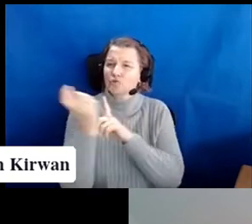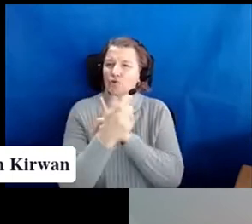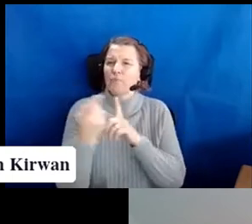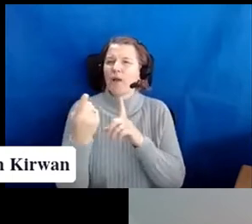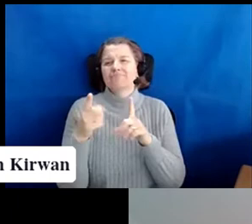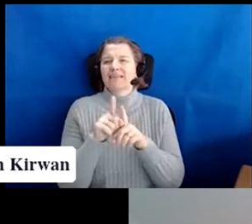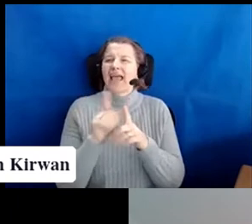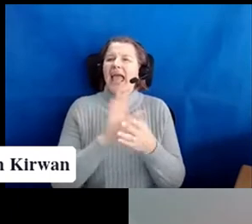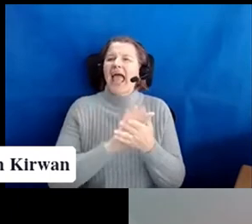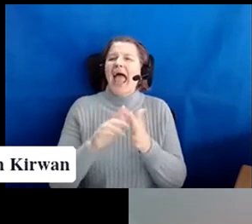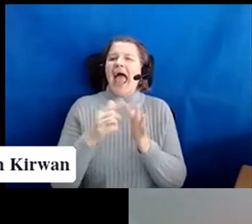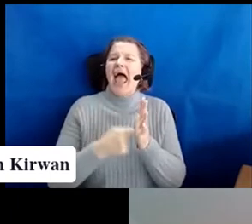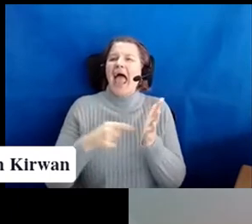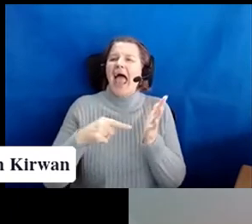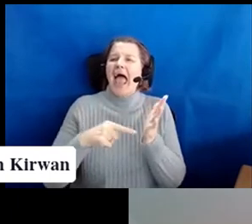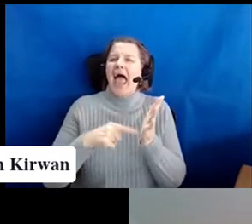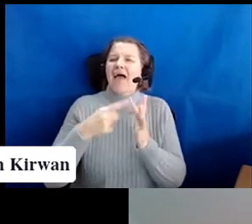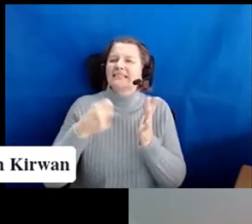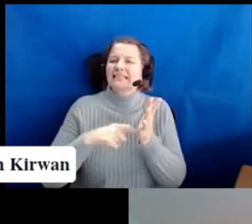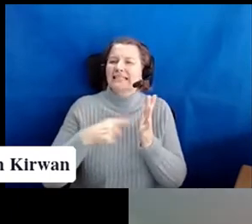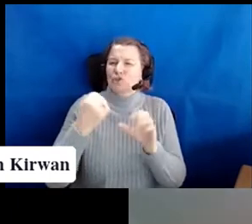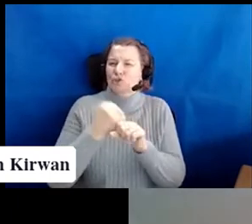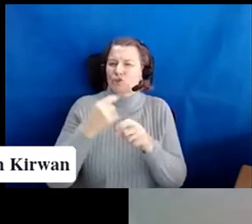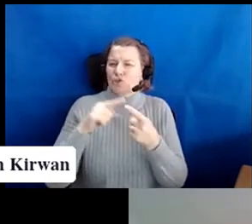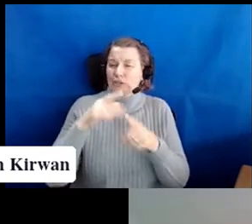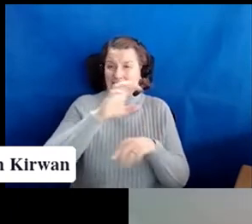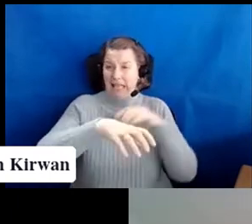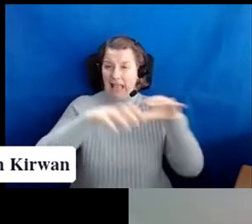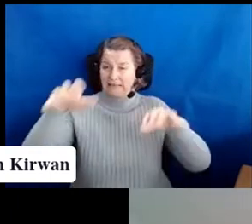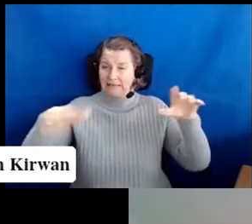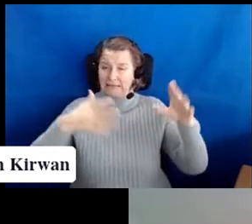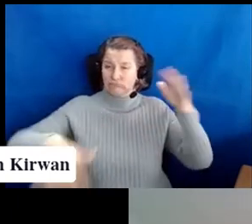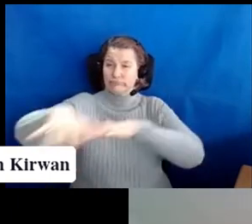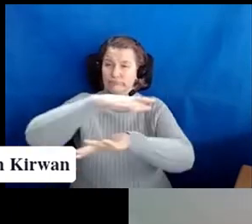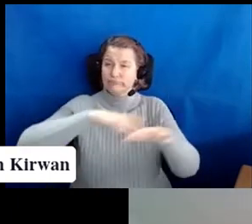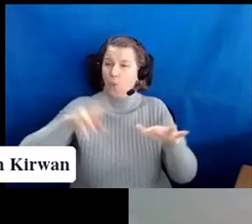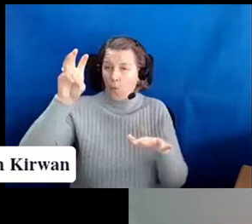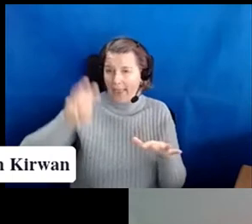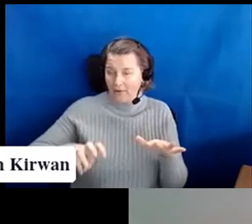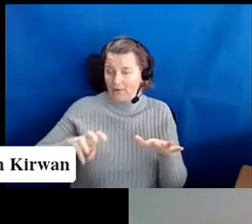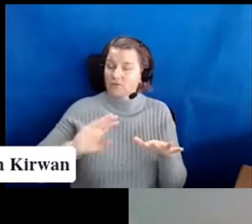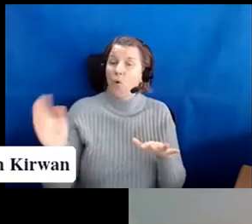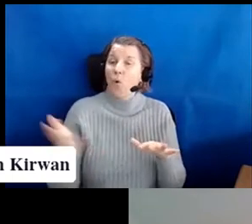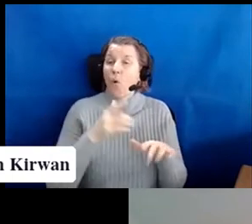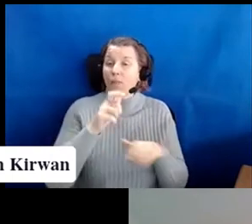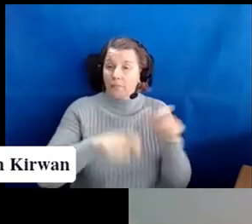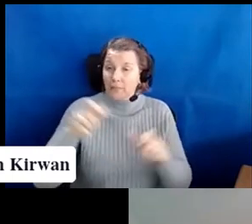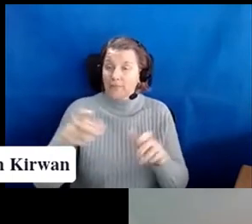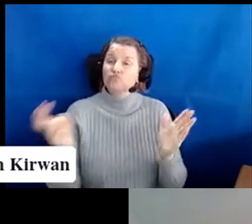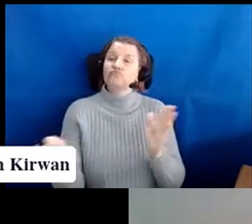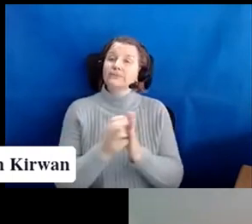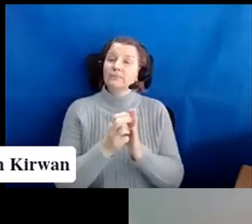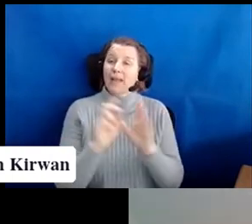sites across Wales. All the young people that we worked with were registered with a college and supported by